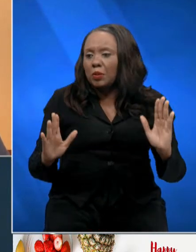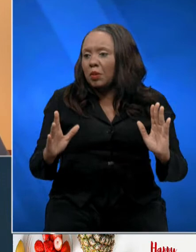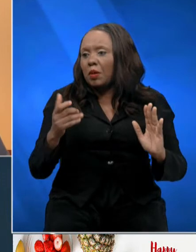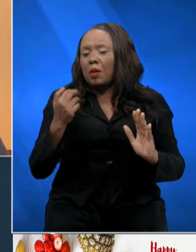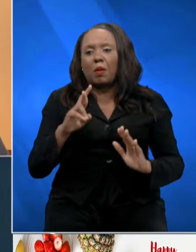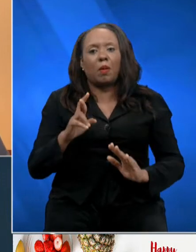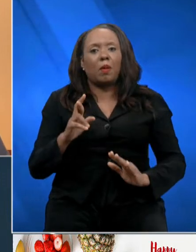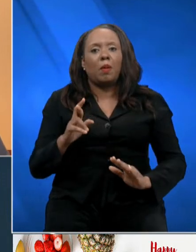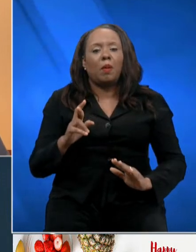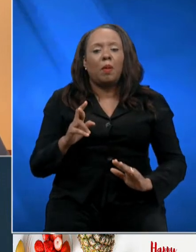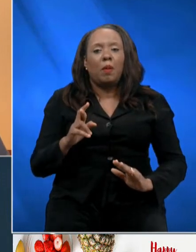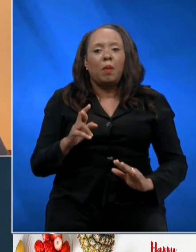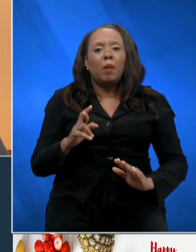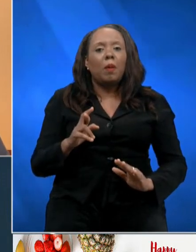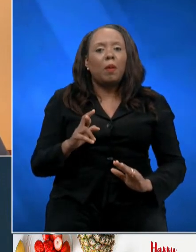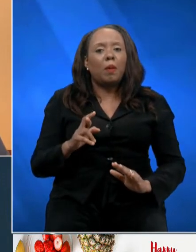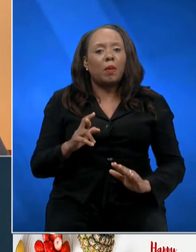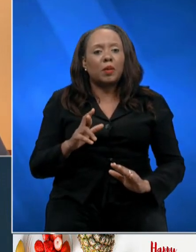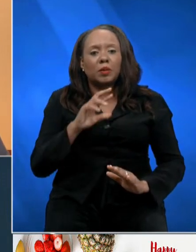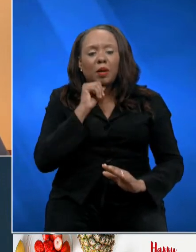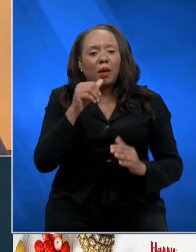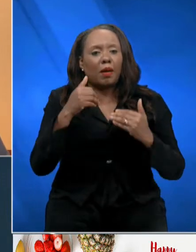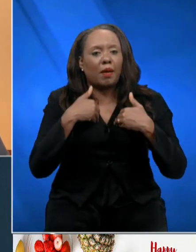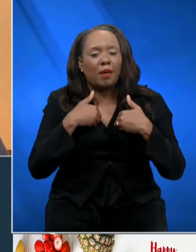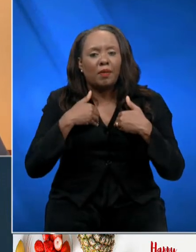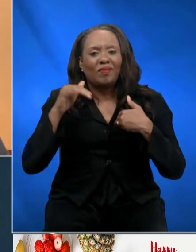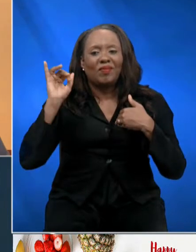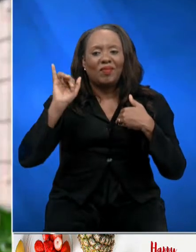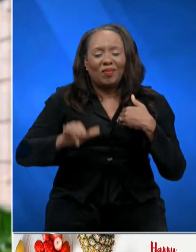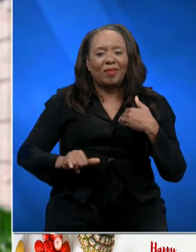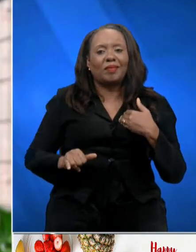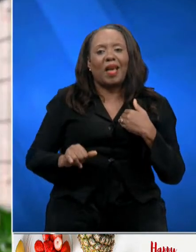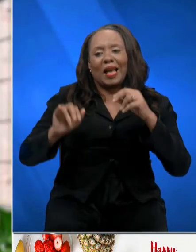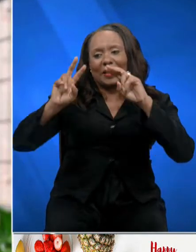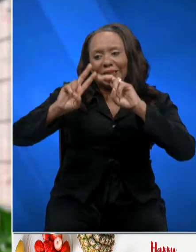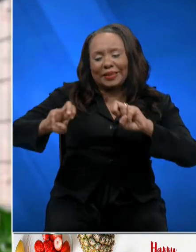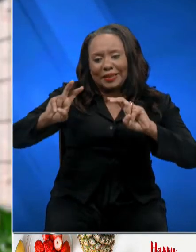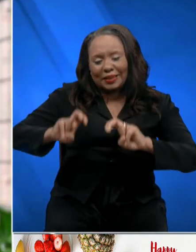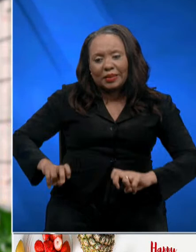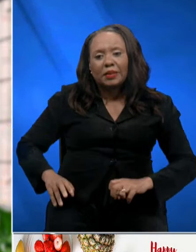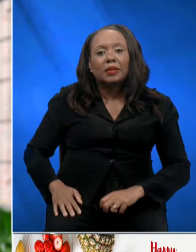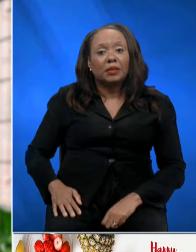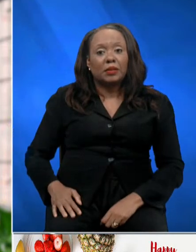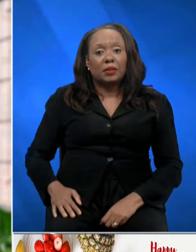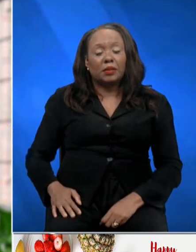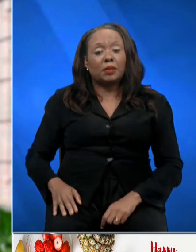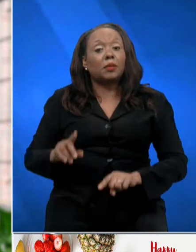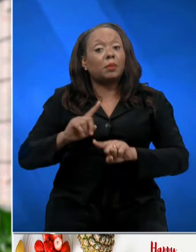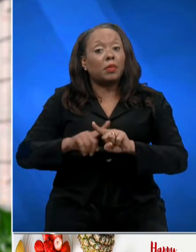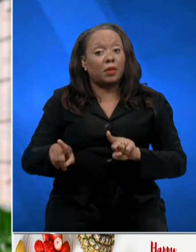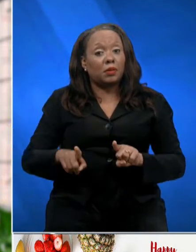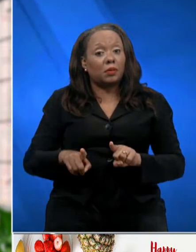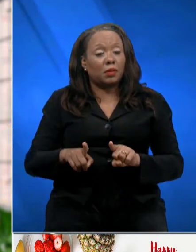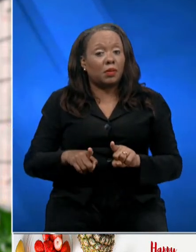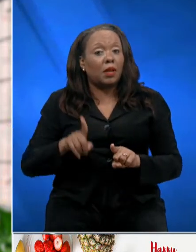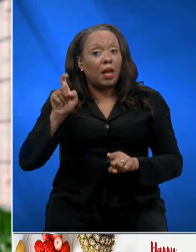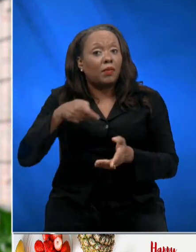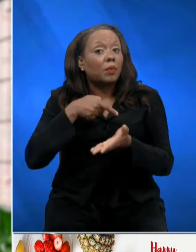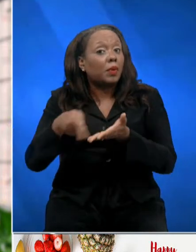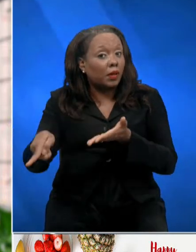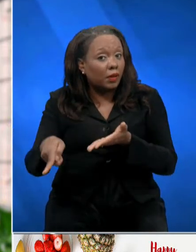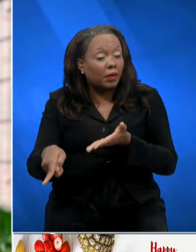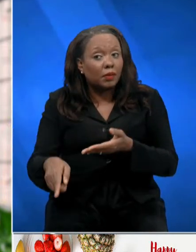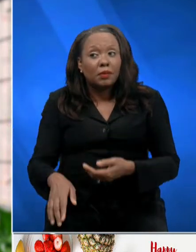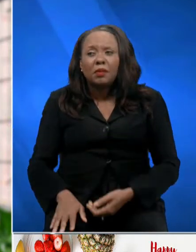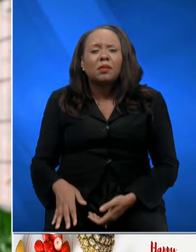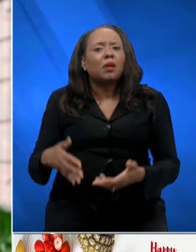need to ask for it. Again, in many instances, it comes at a cost as well. So guide people